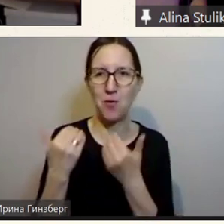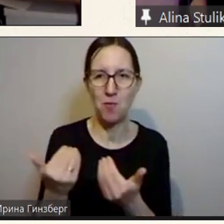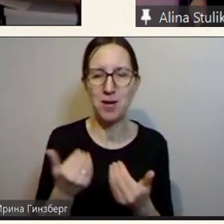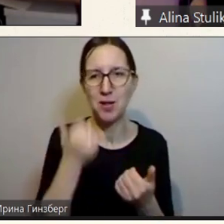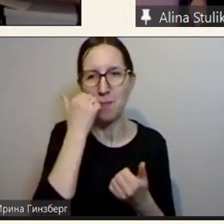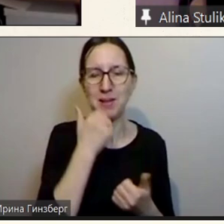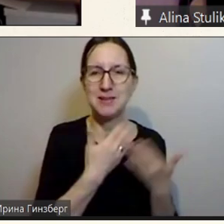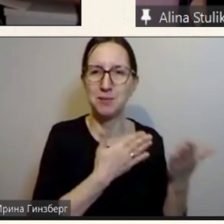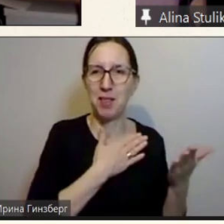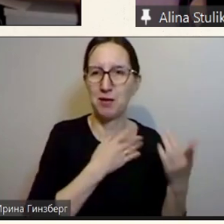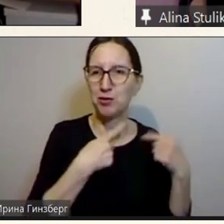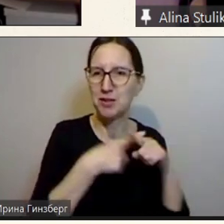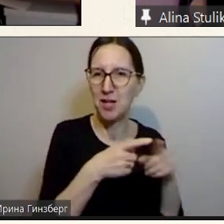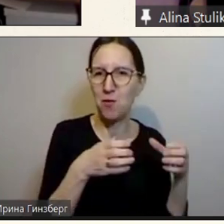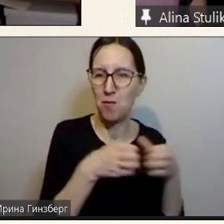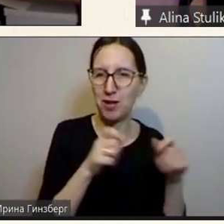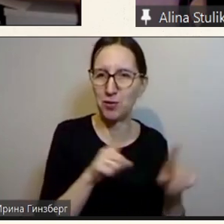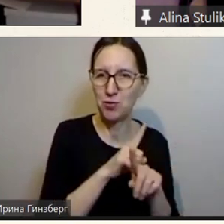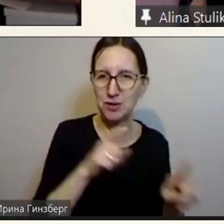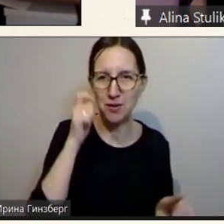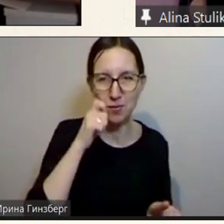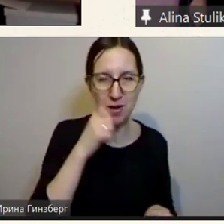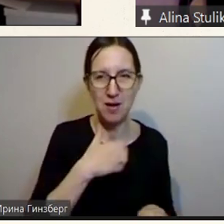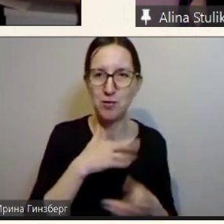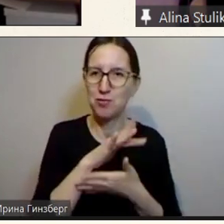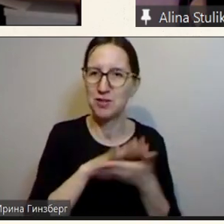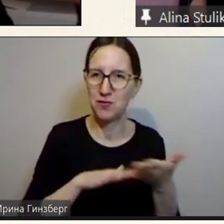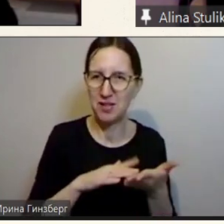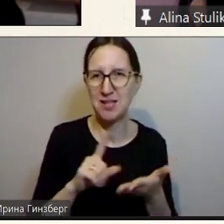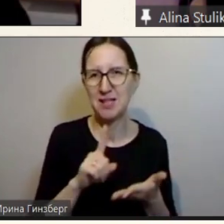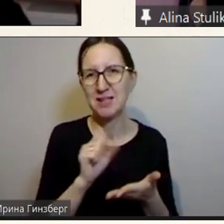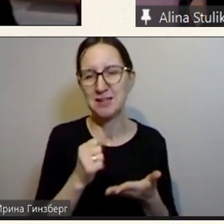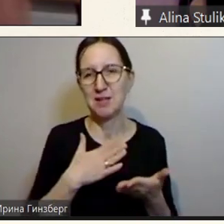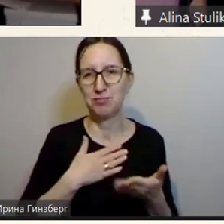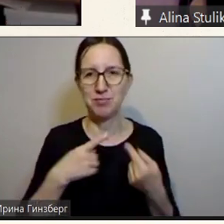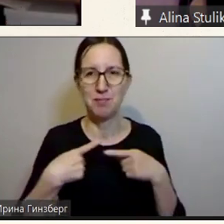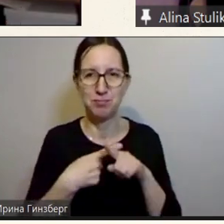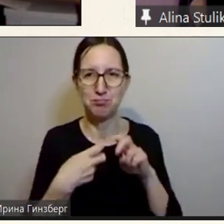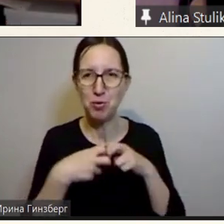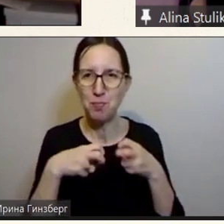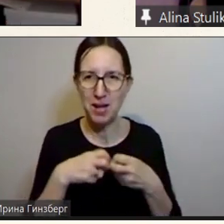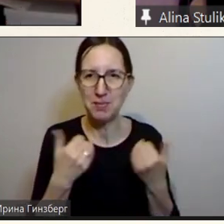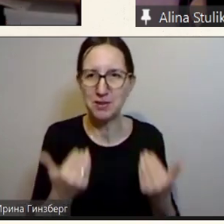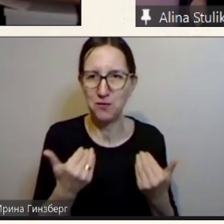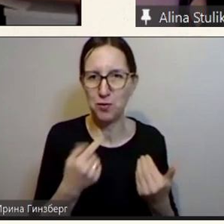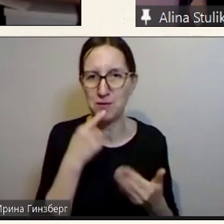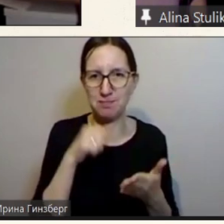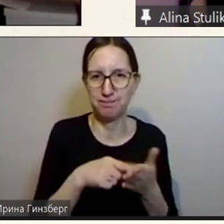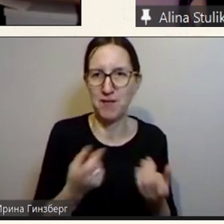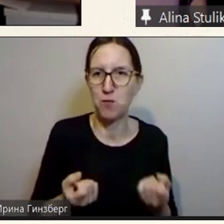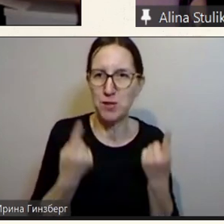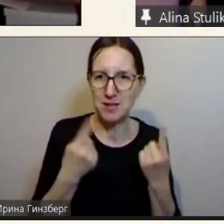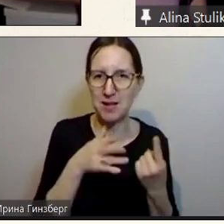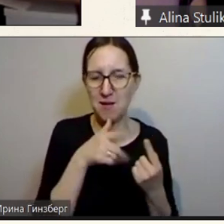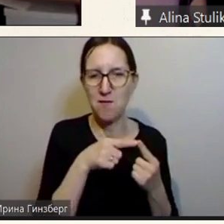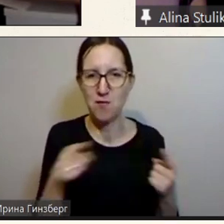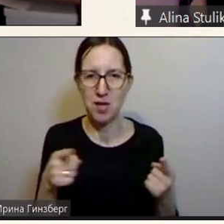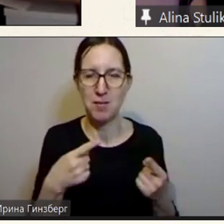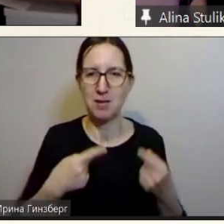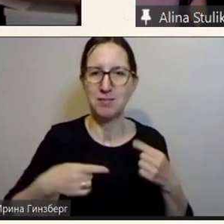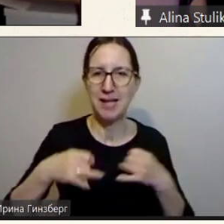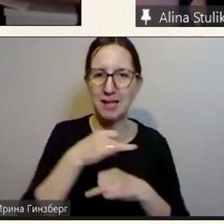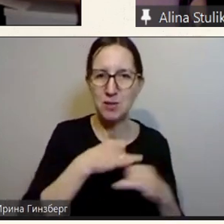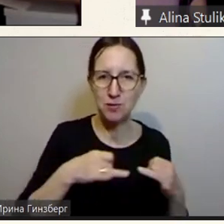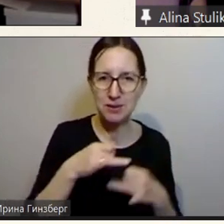Kira, again. I'd like to thank your technical team, our technical team. And I would also like to